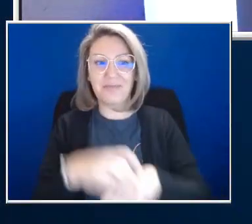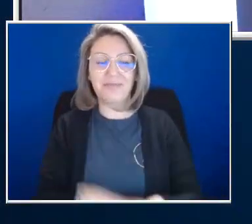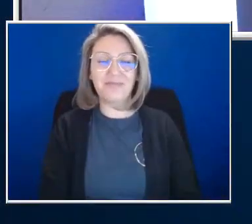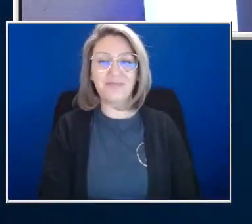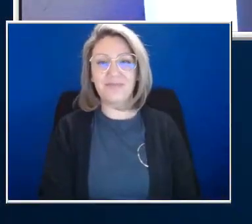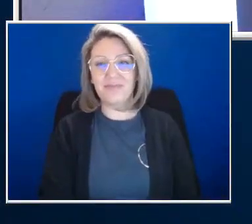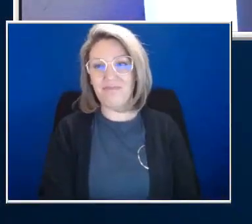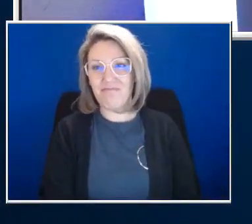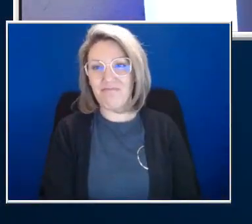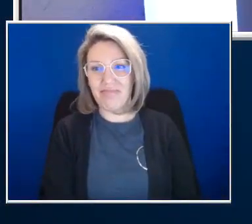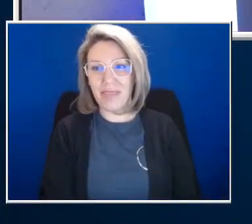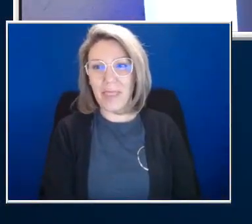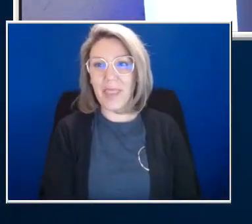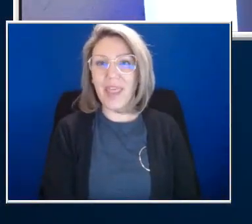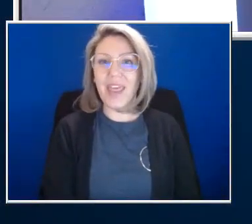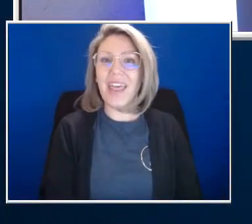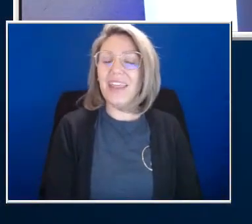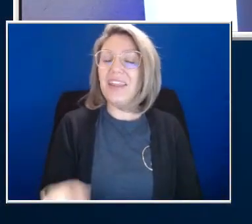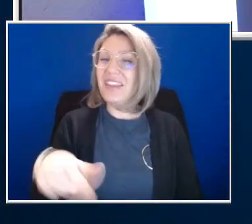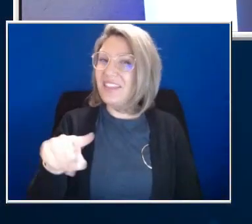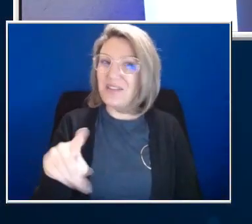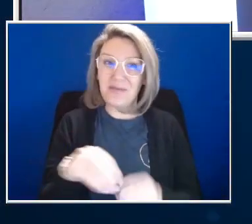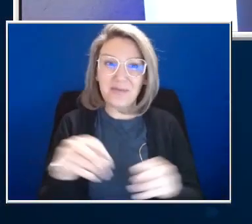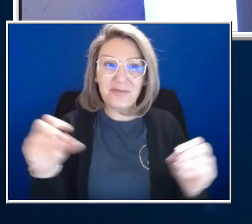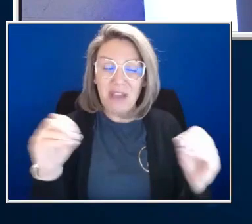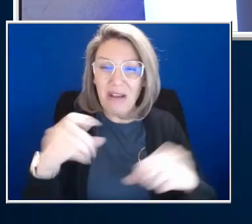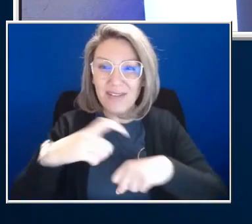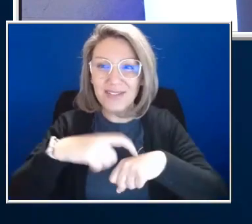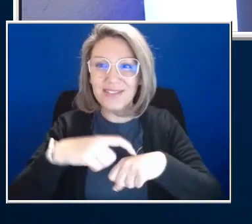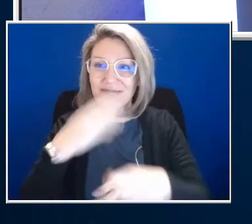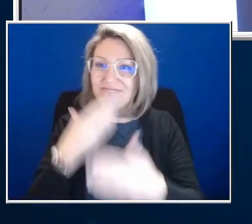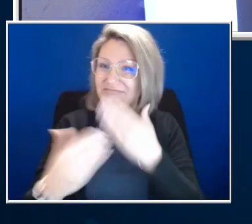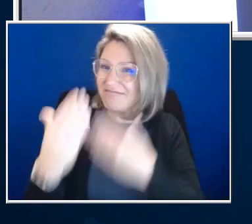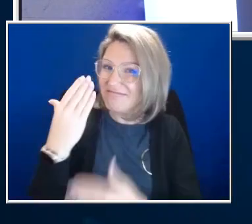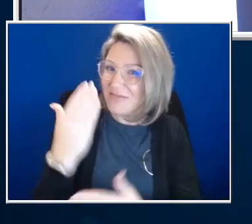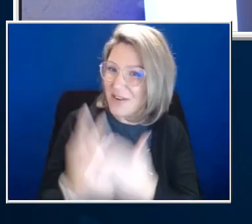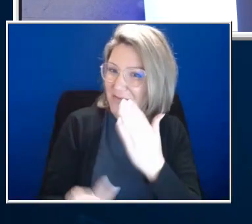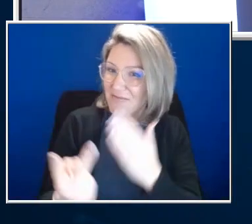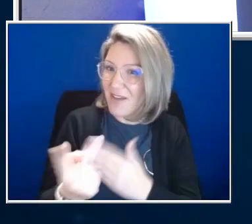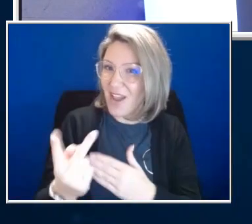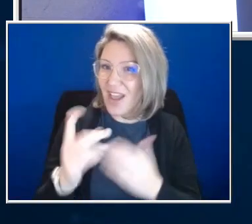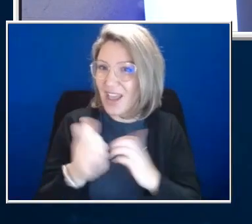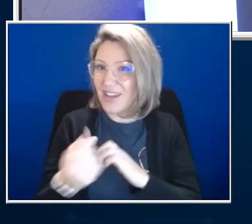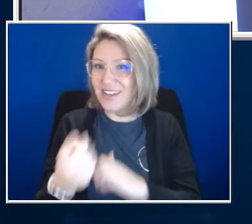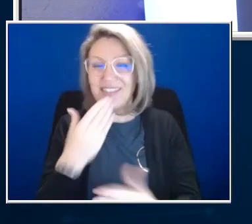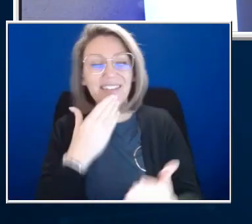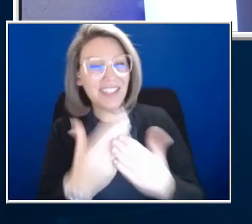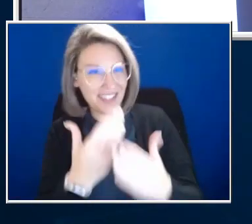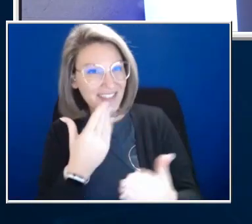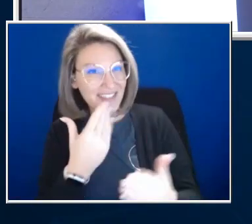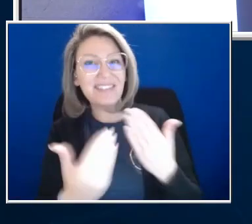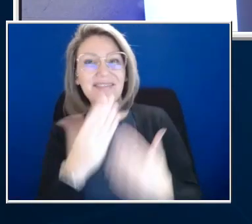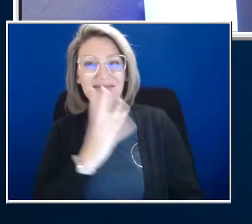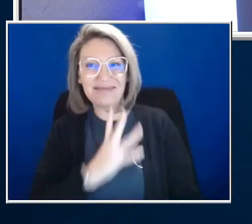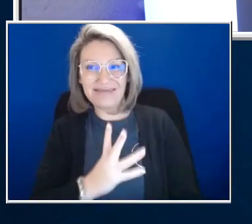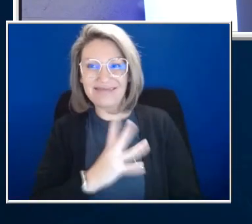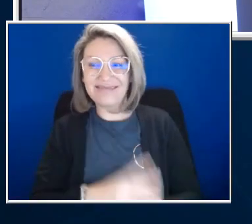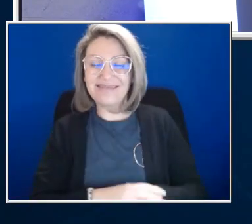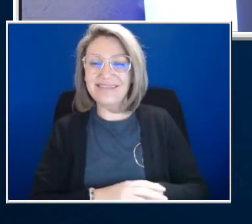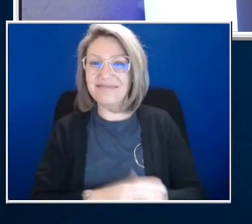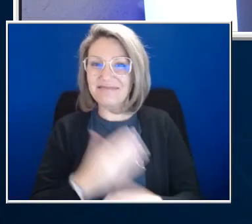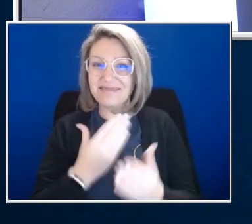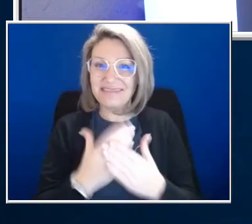And they are wasting no time. Christina and Corey, good morning to both of you. How are you? Good morning. Morning. Good to see you. You